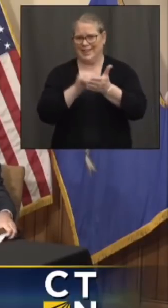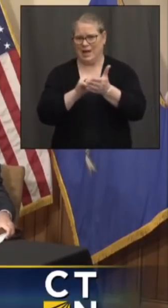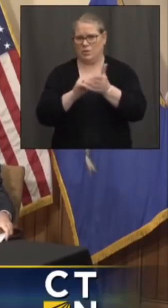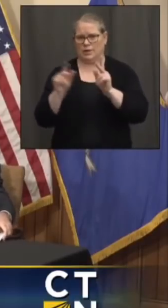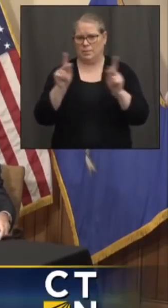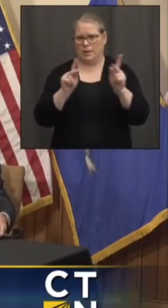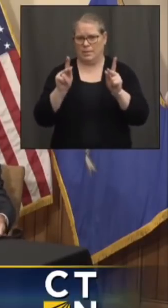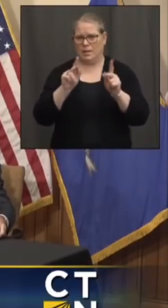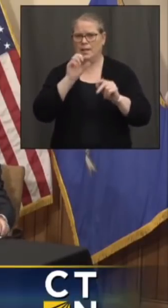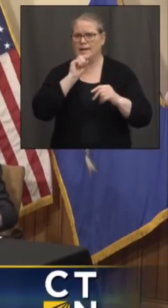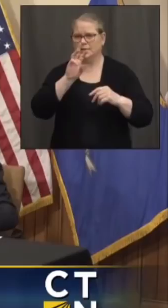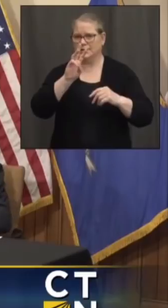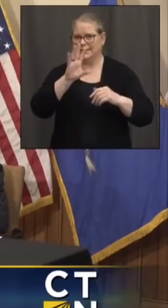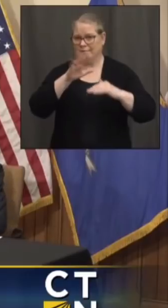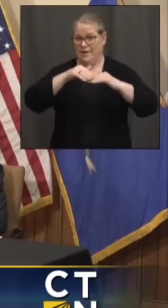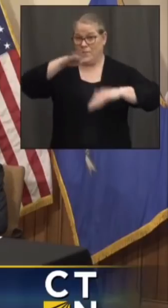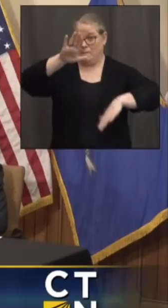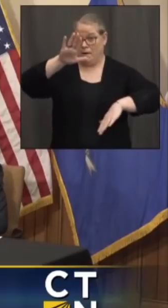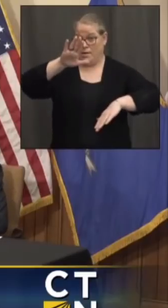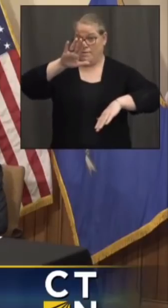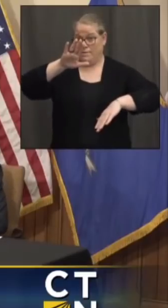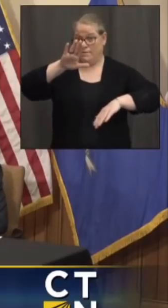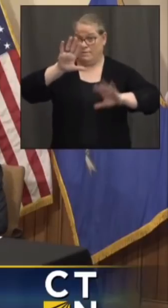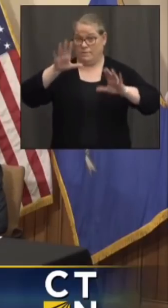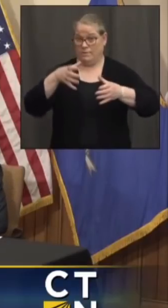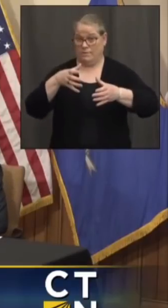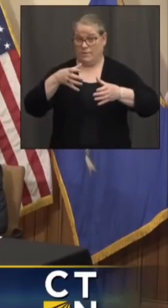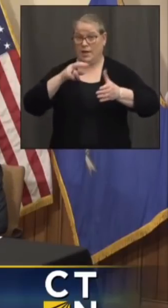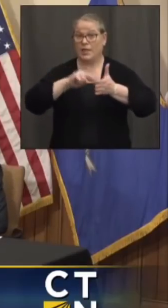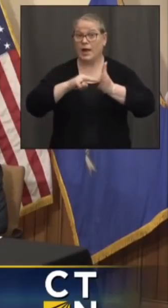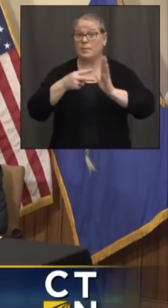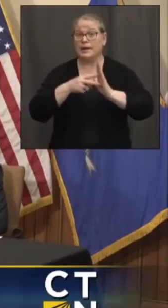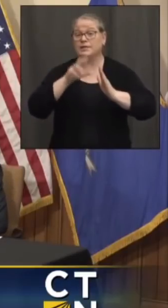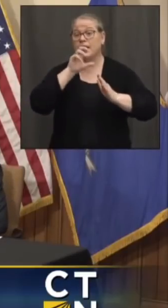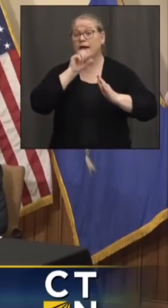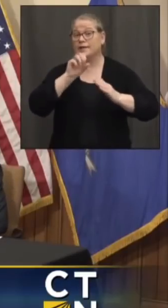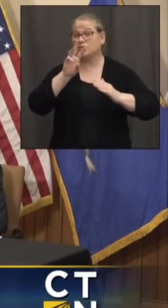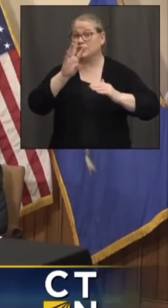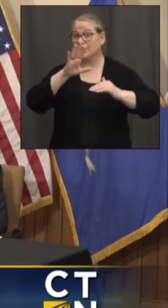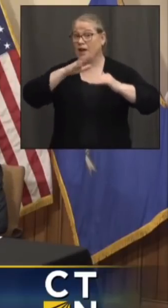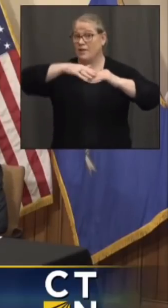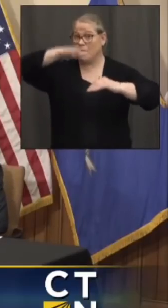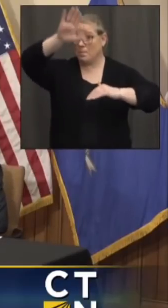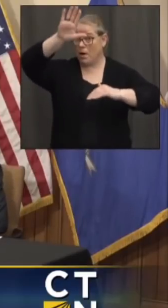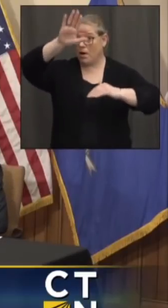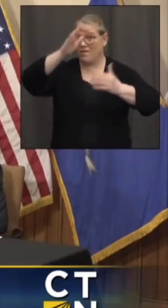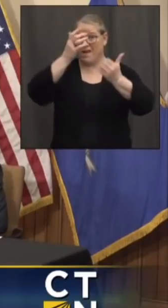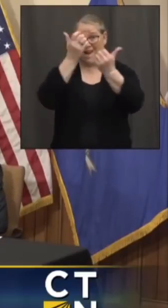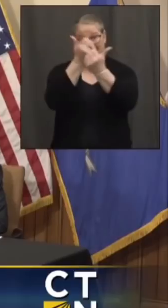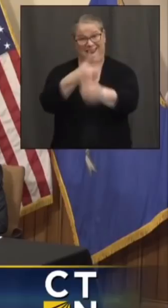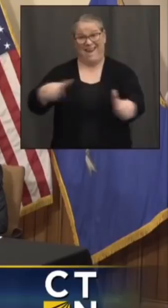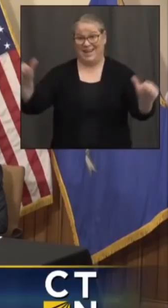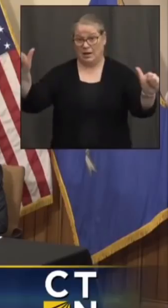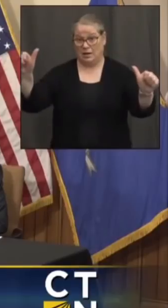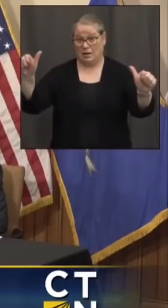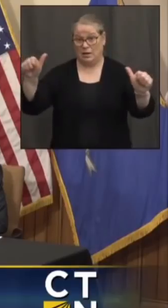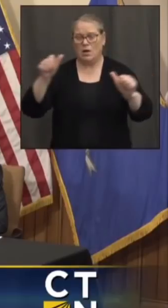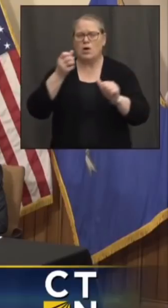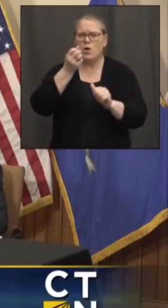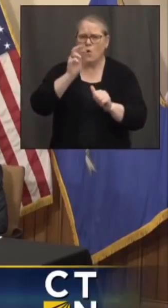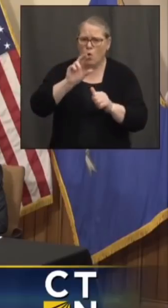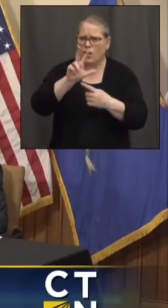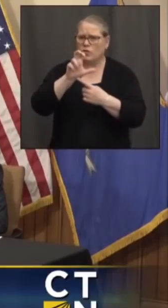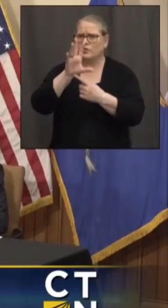above, that is anybody above 65 as opposed to 65 to 75, is that